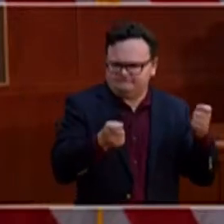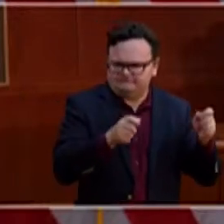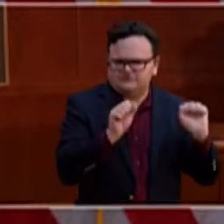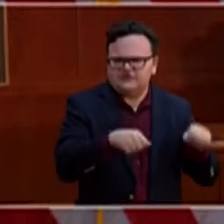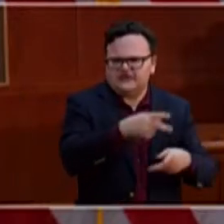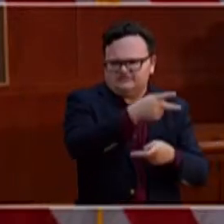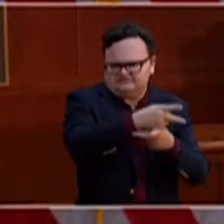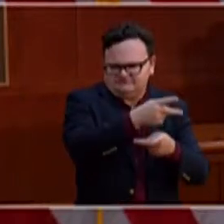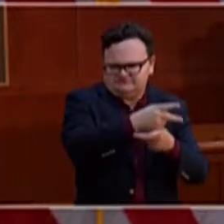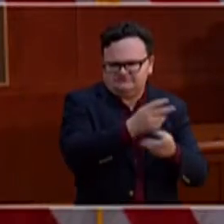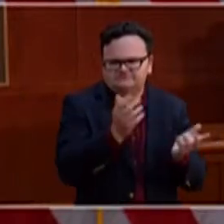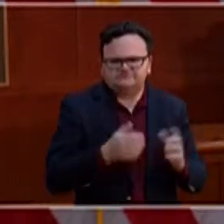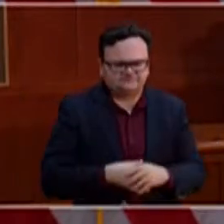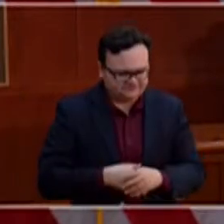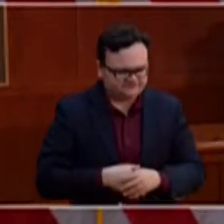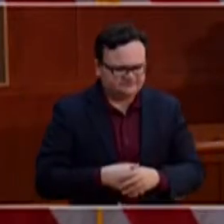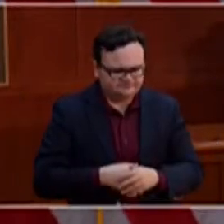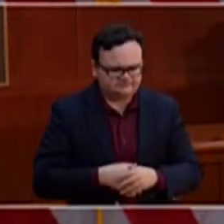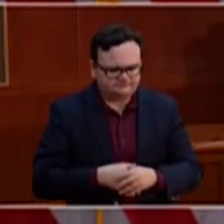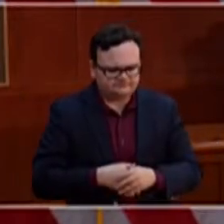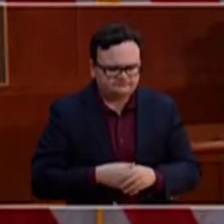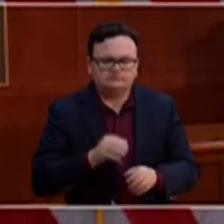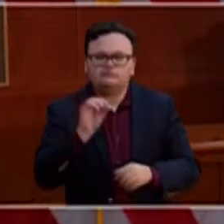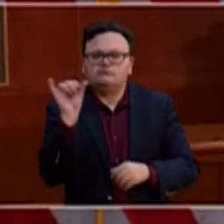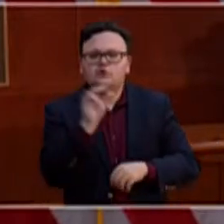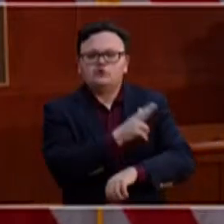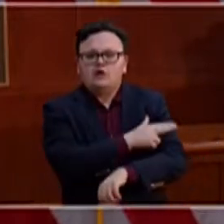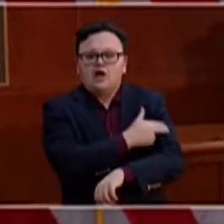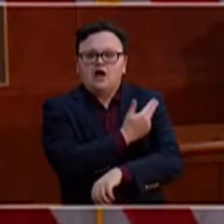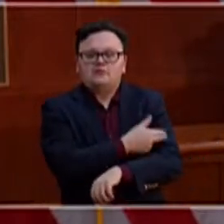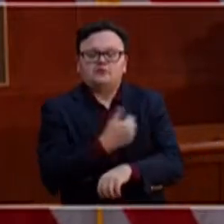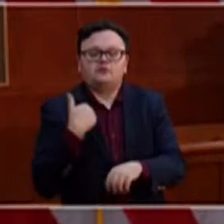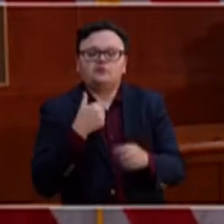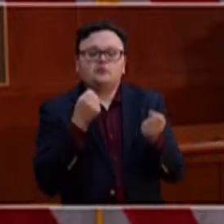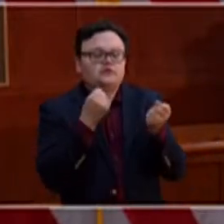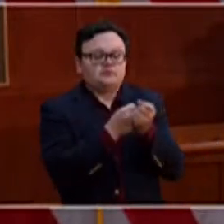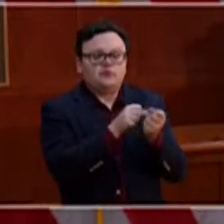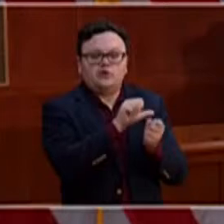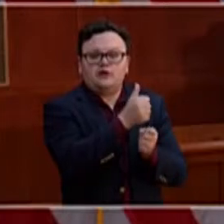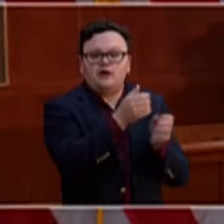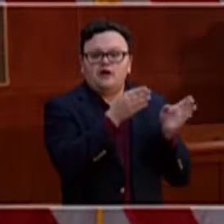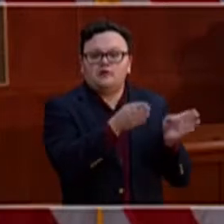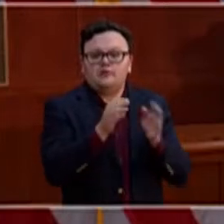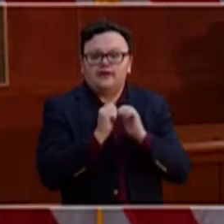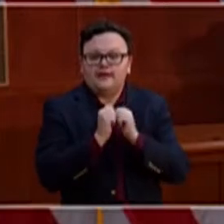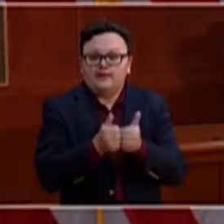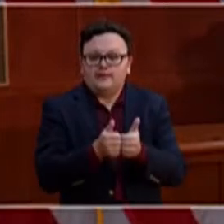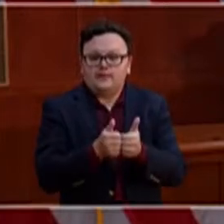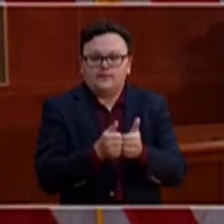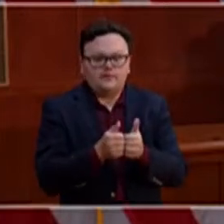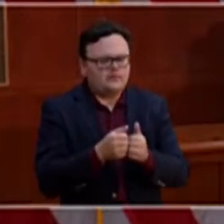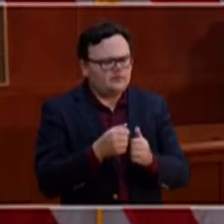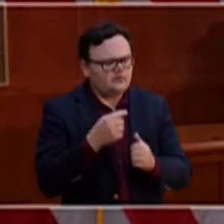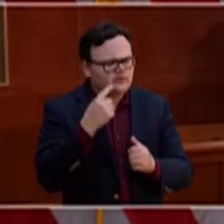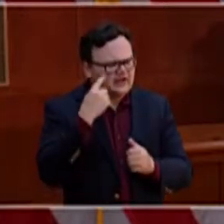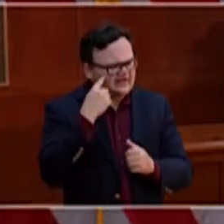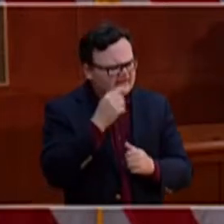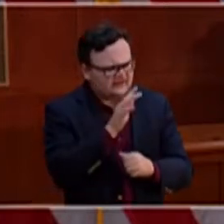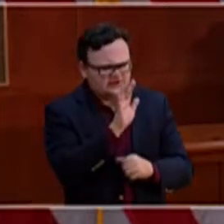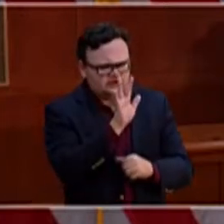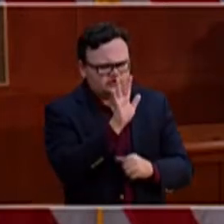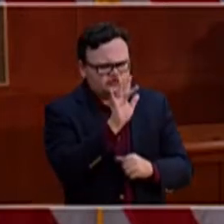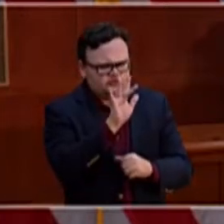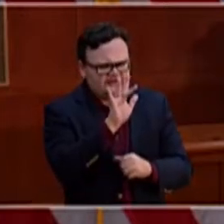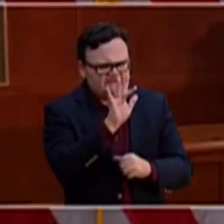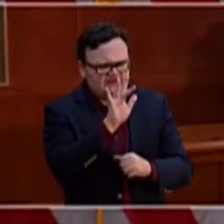supporting, hospitals indirectly by establishing. We're now at Mary, 25.